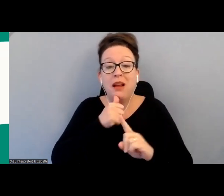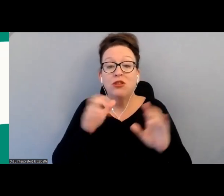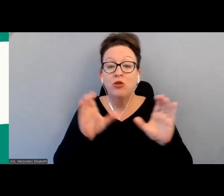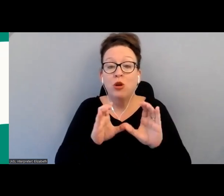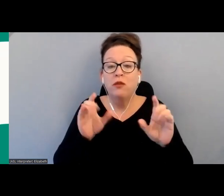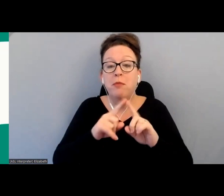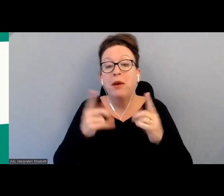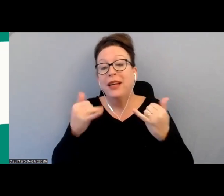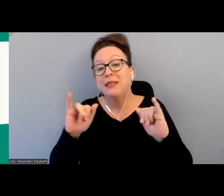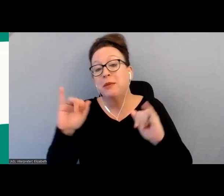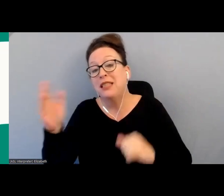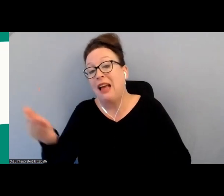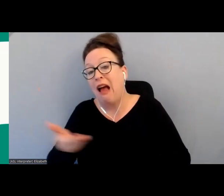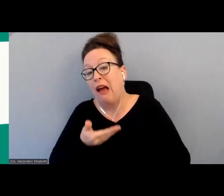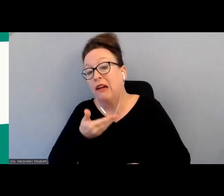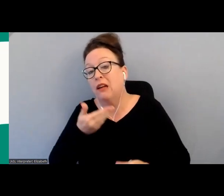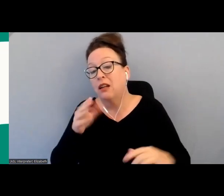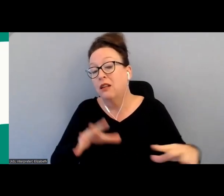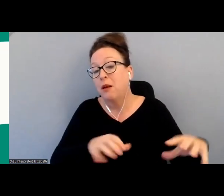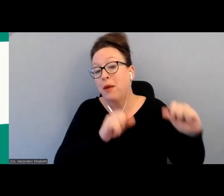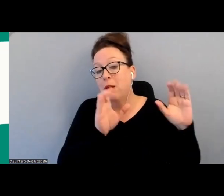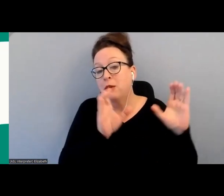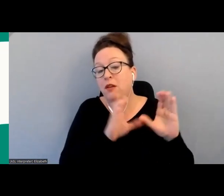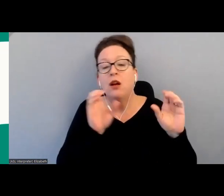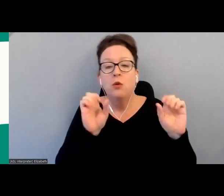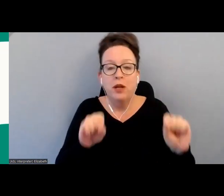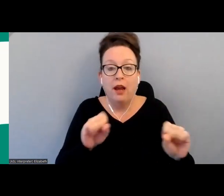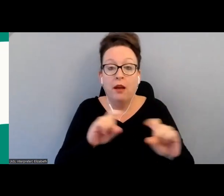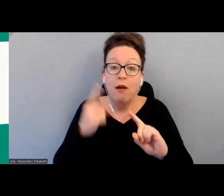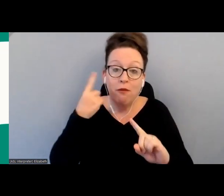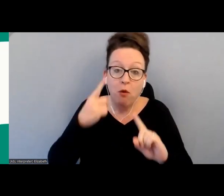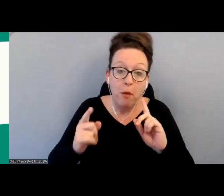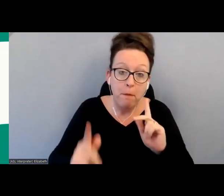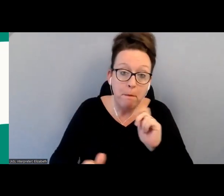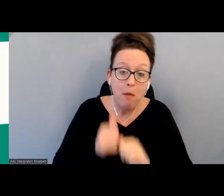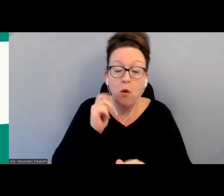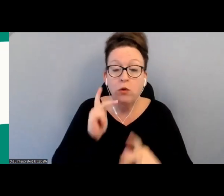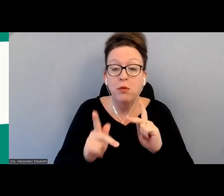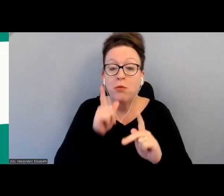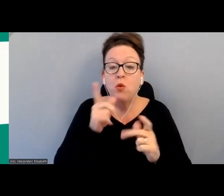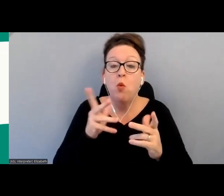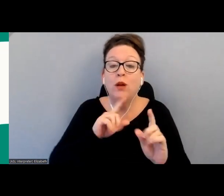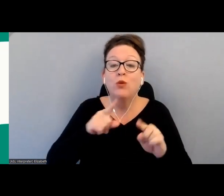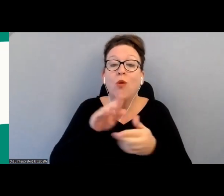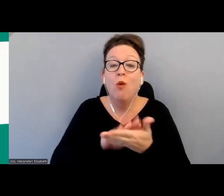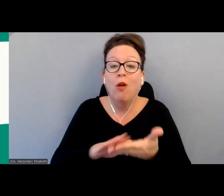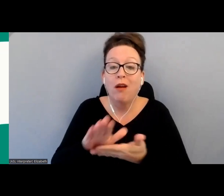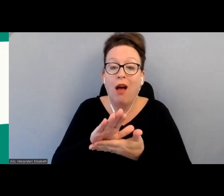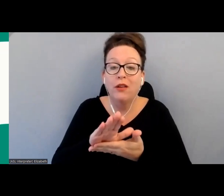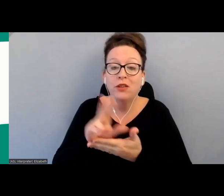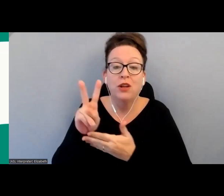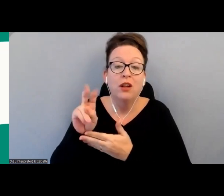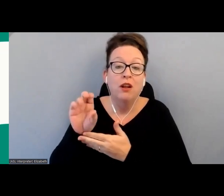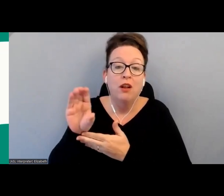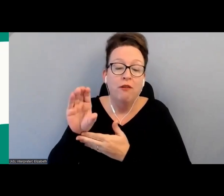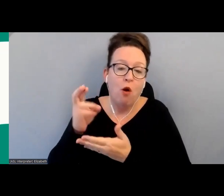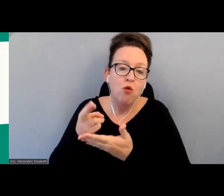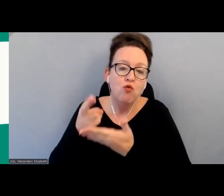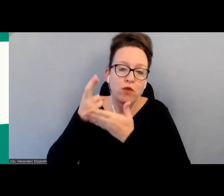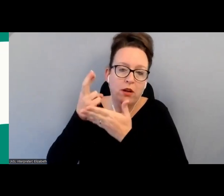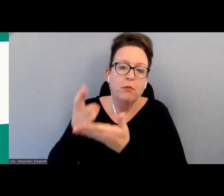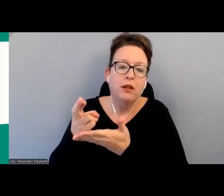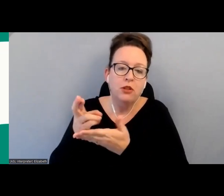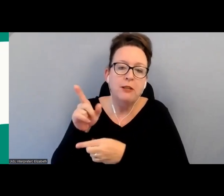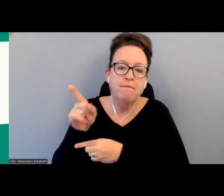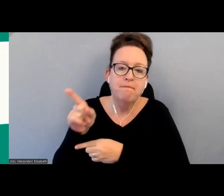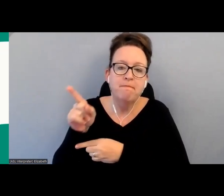that path. But for most folks that want to go to college, vocational rehabilitation, the general vocational